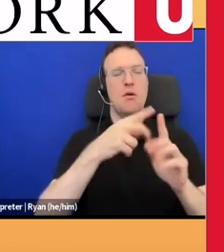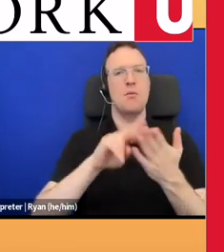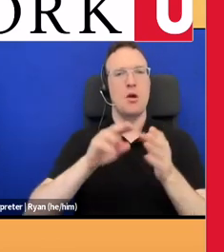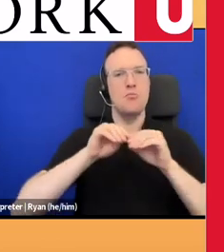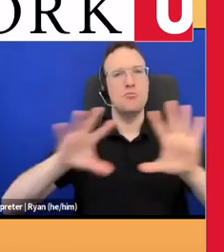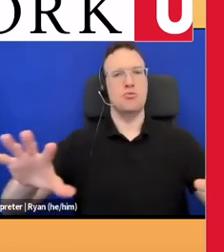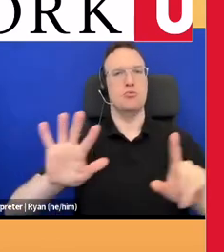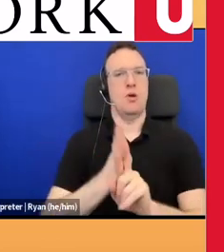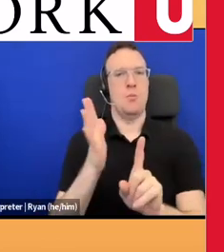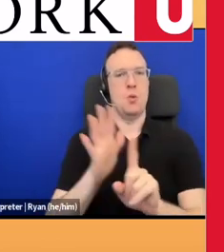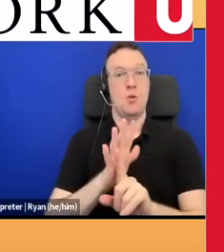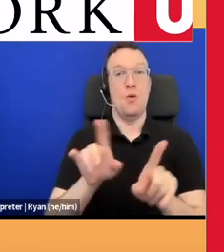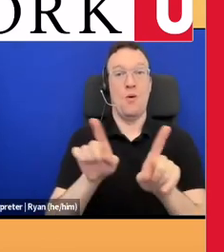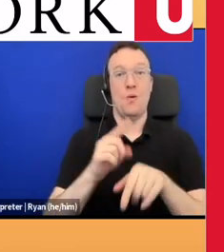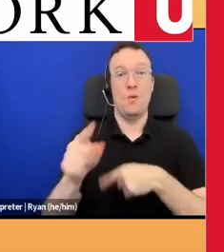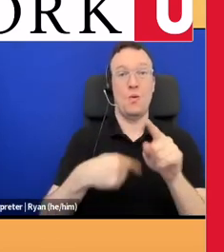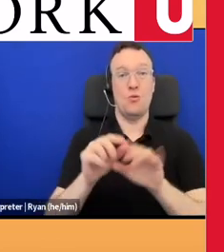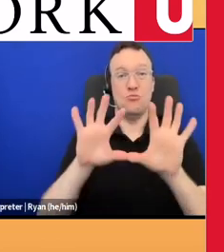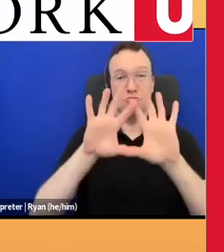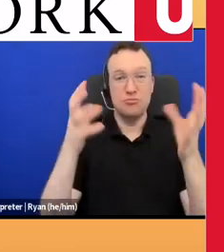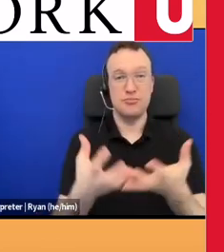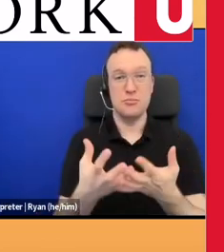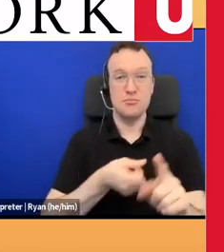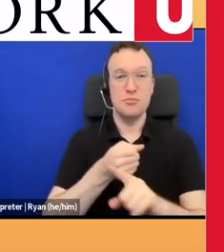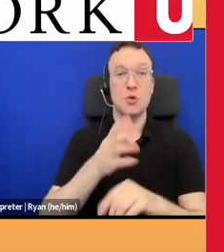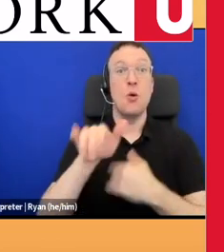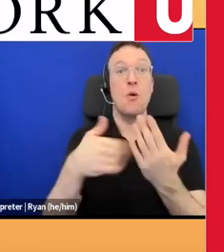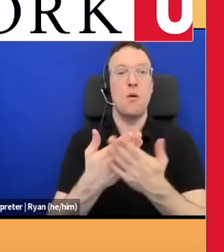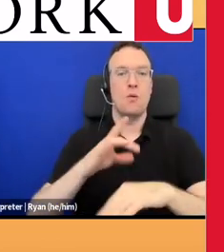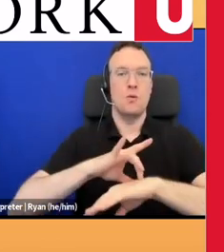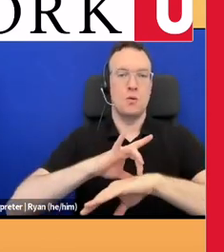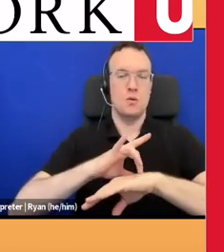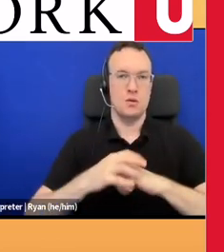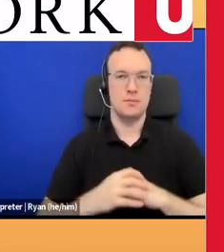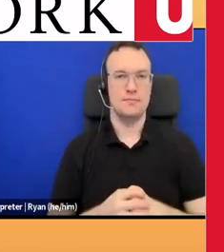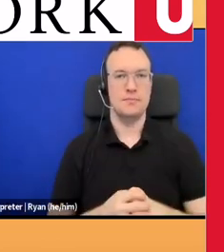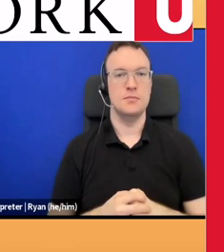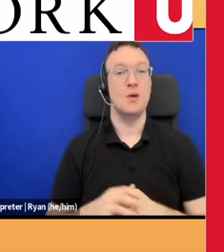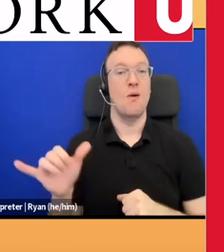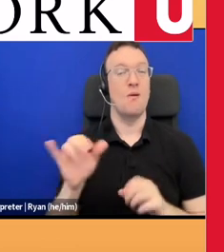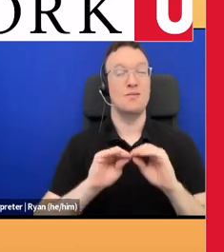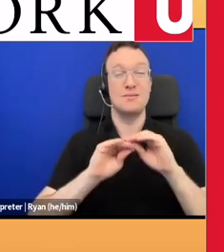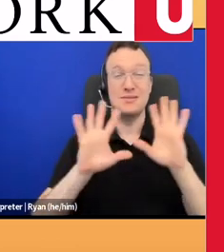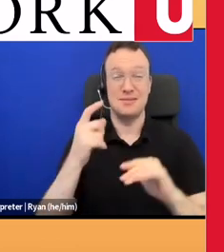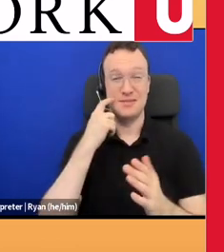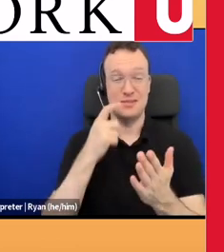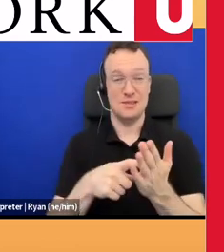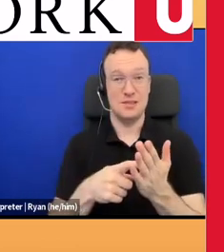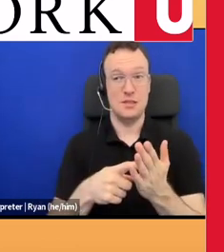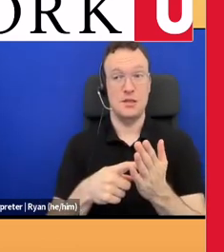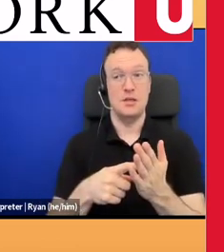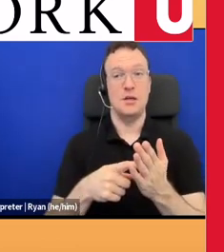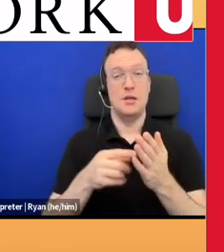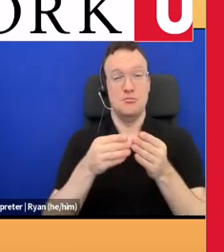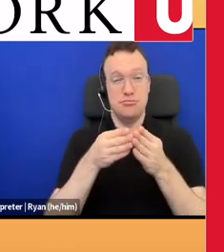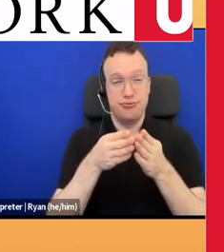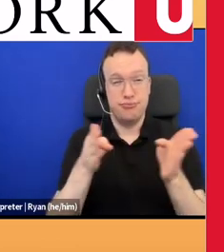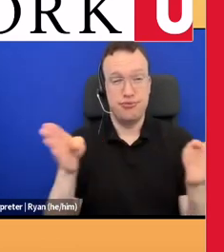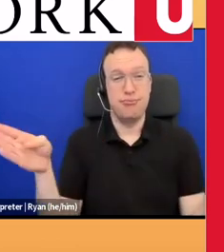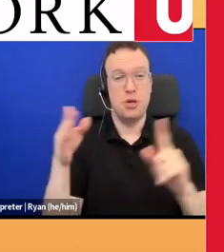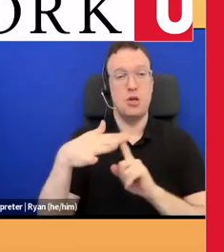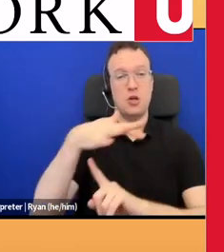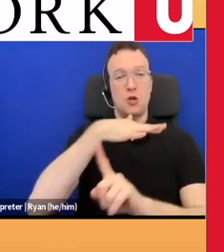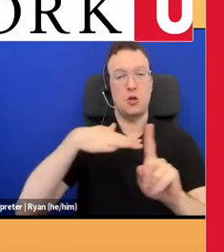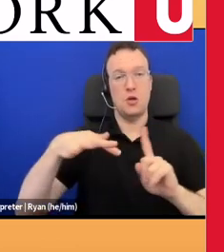global pandemic that is affecting the entire planet. It is also not surprising that in such a broad context, the idea